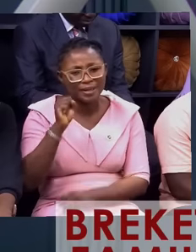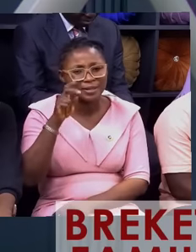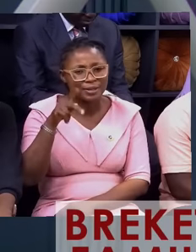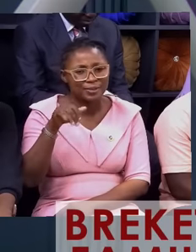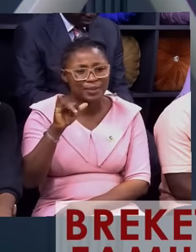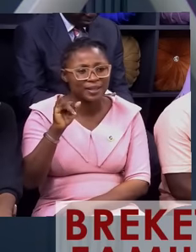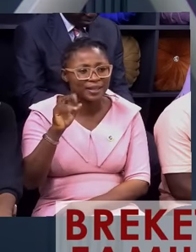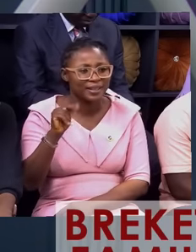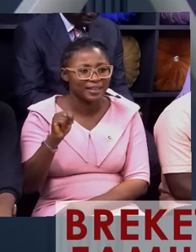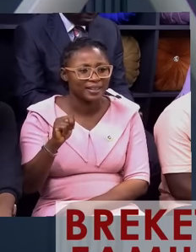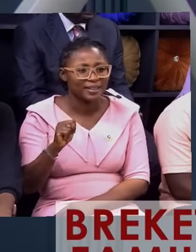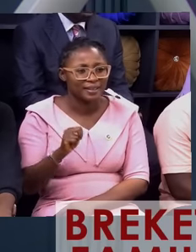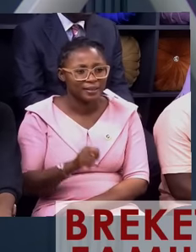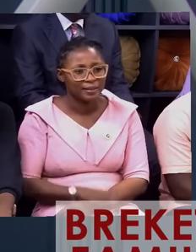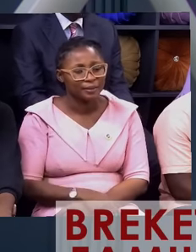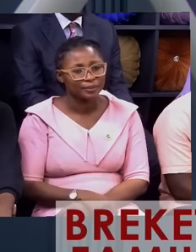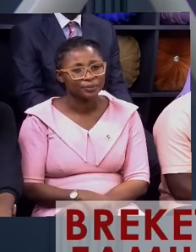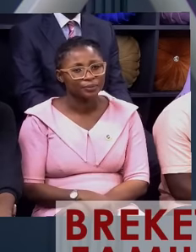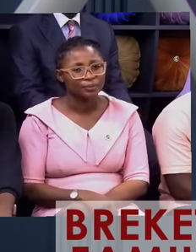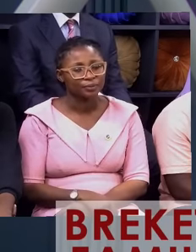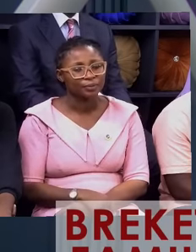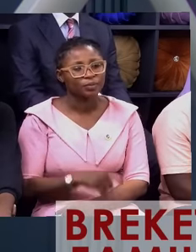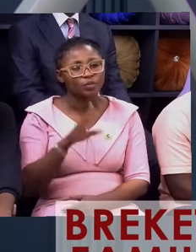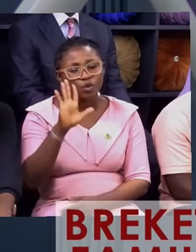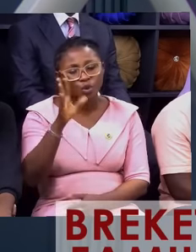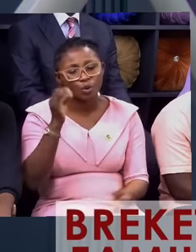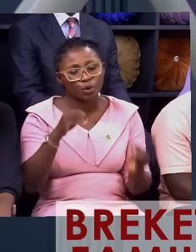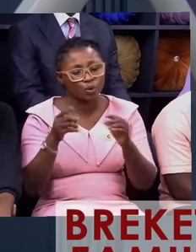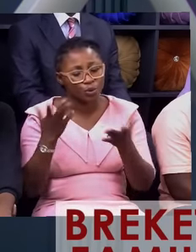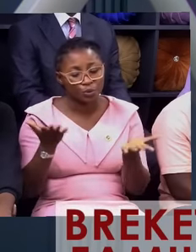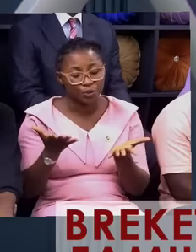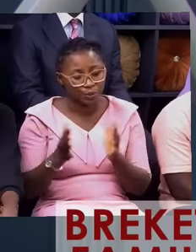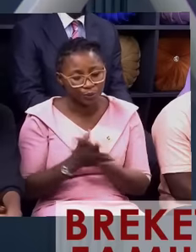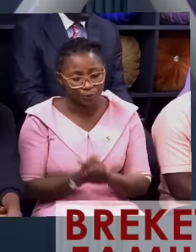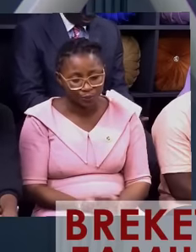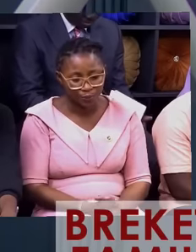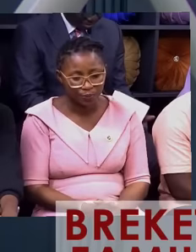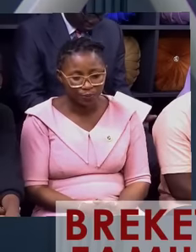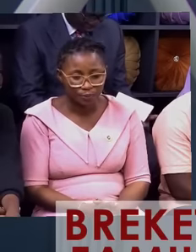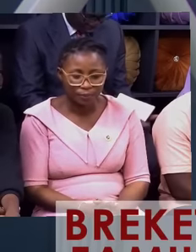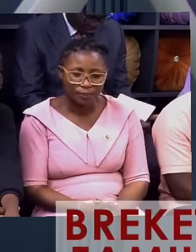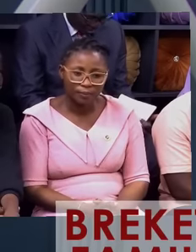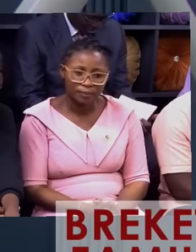no okay well done well done